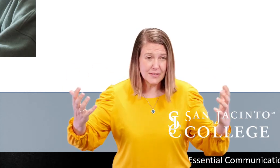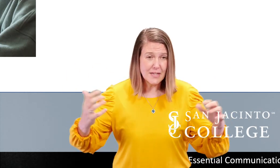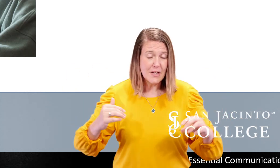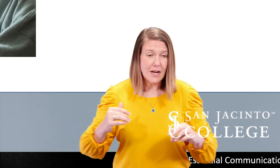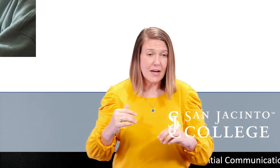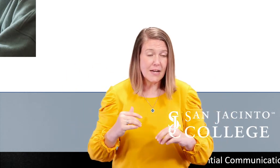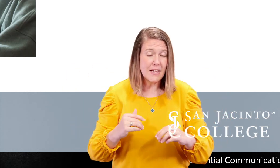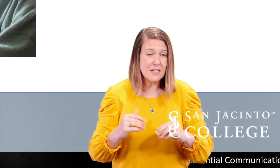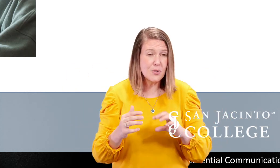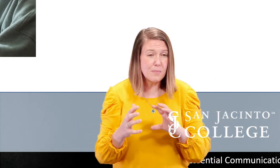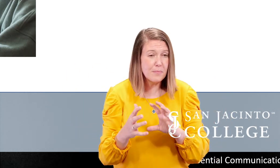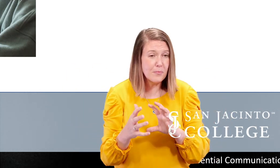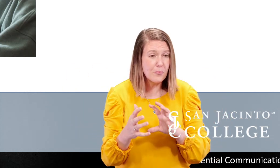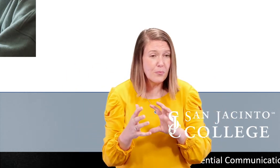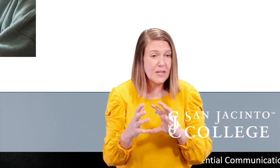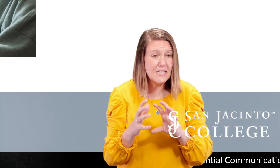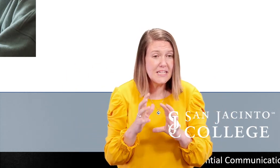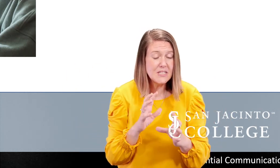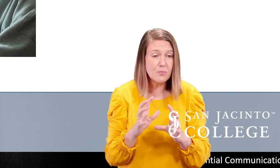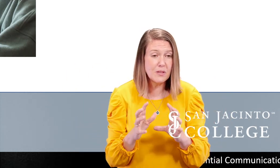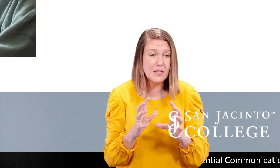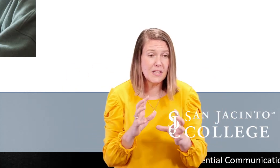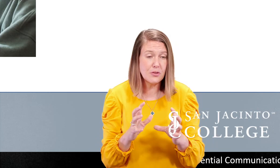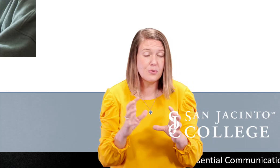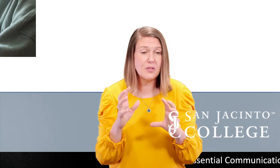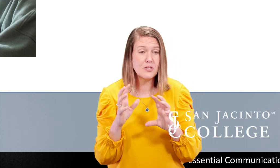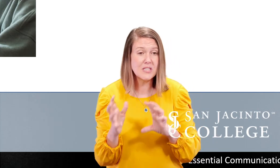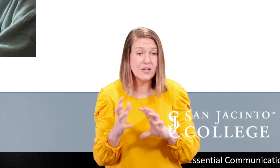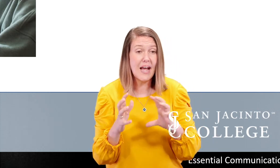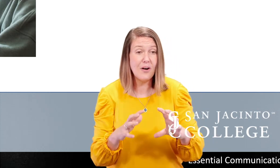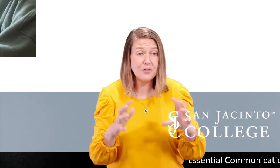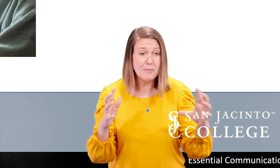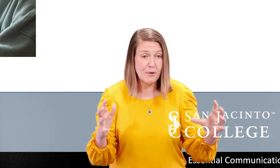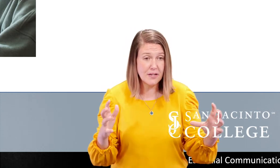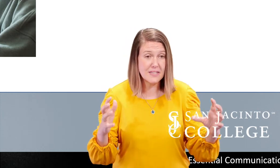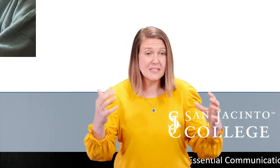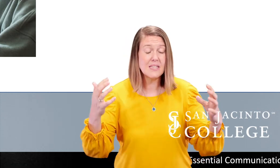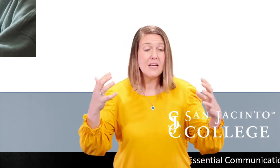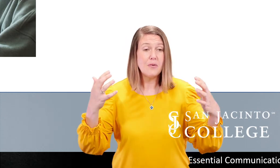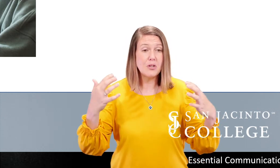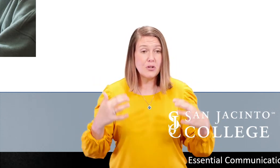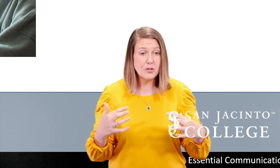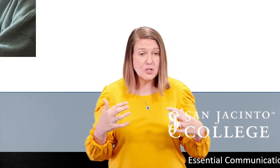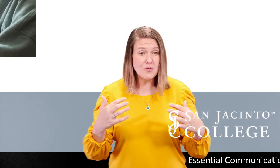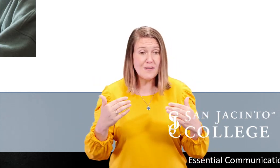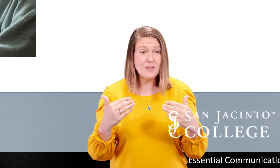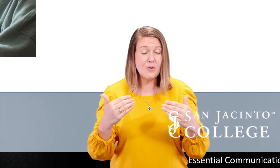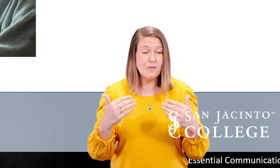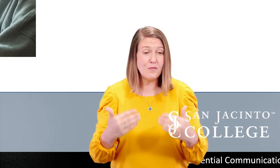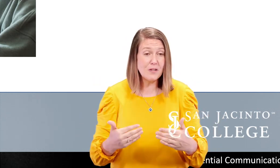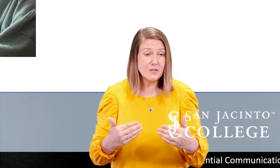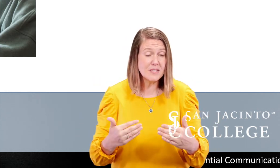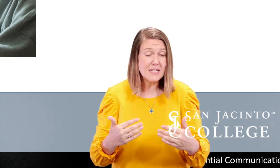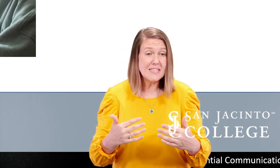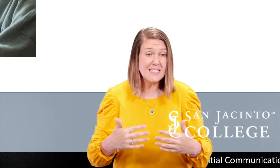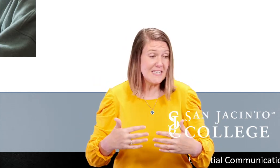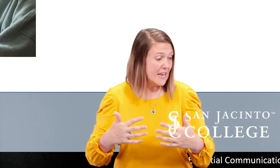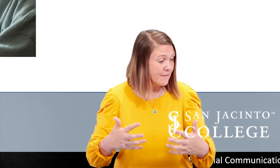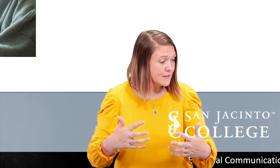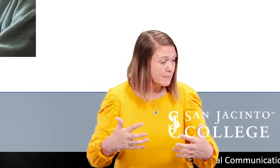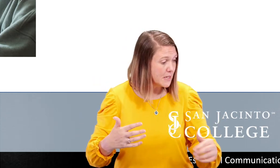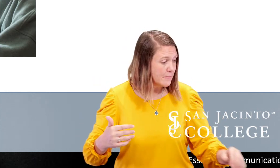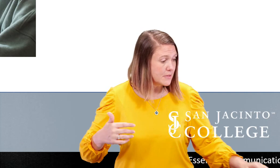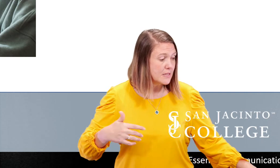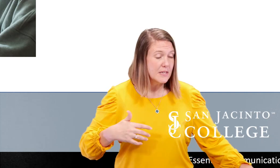filter. And so we need to really think through, there's still a healthy process. I would encourage you, even though it feels